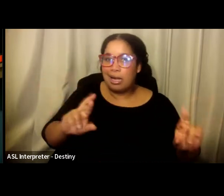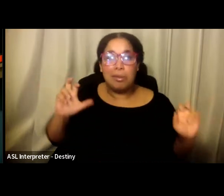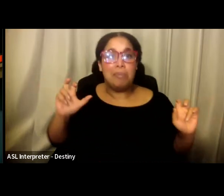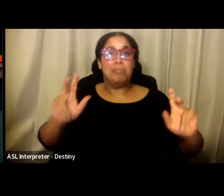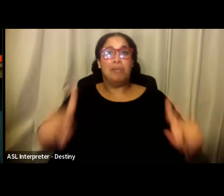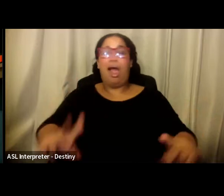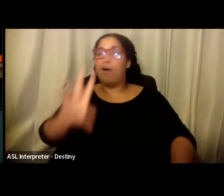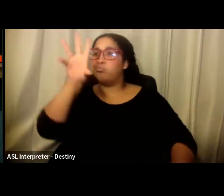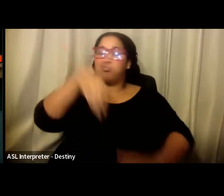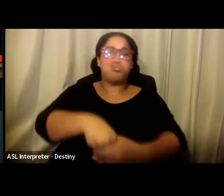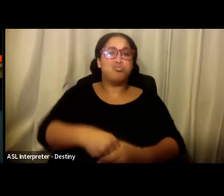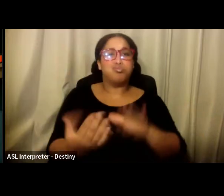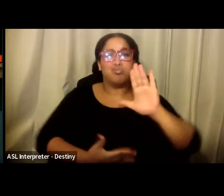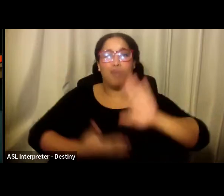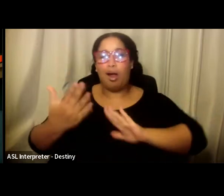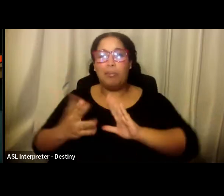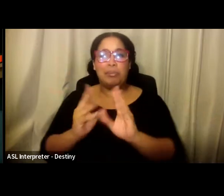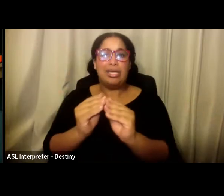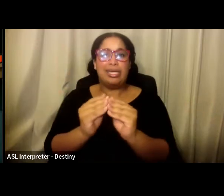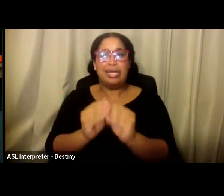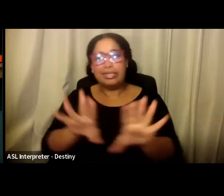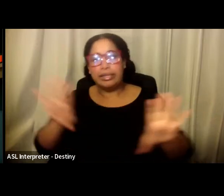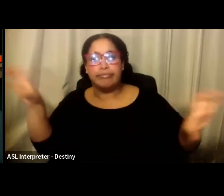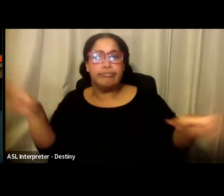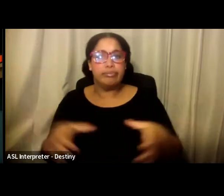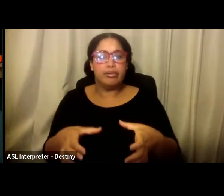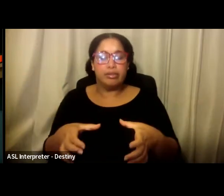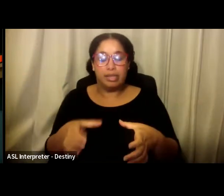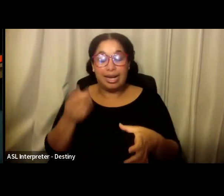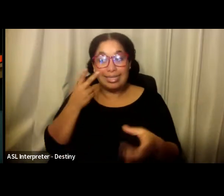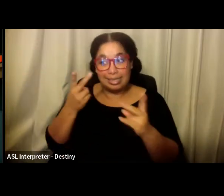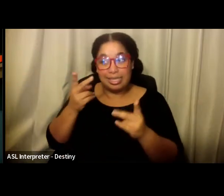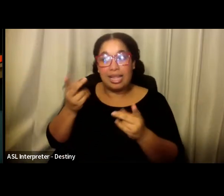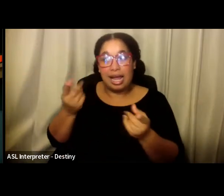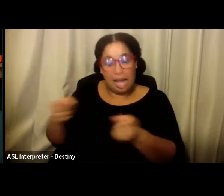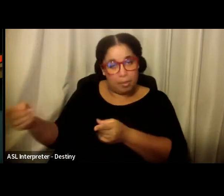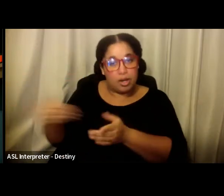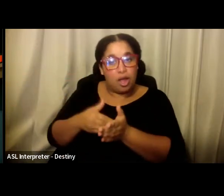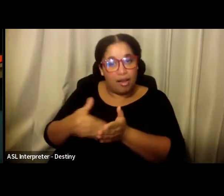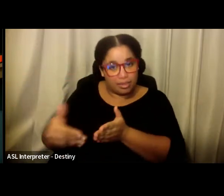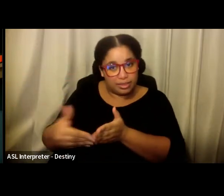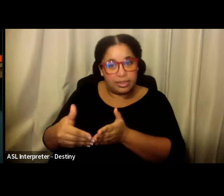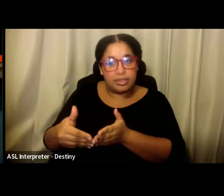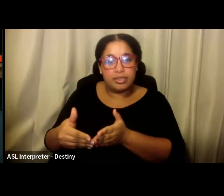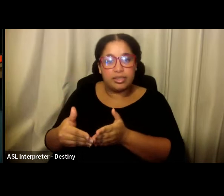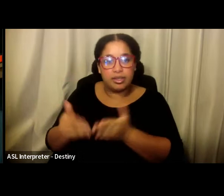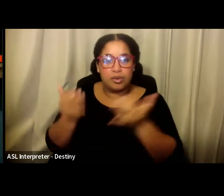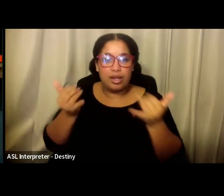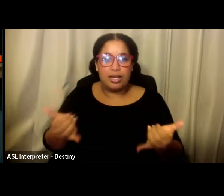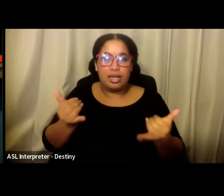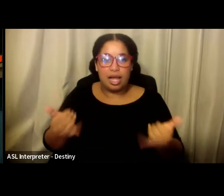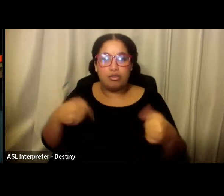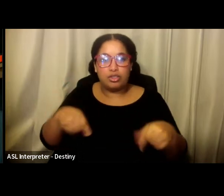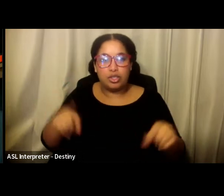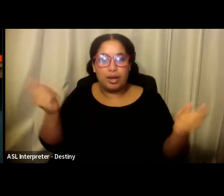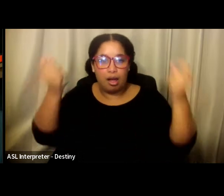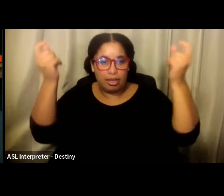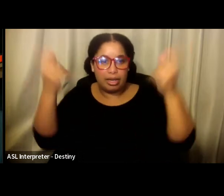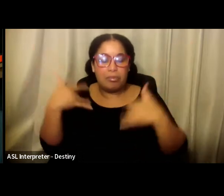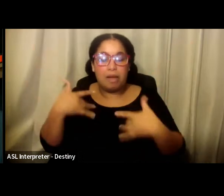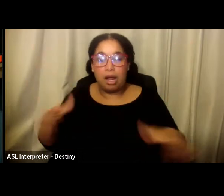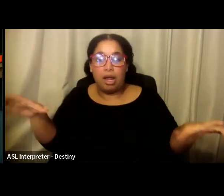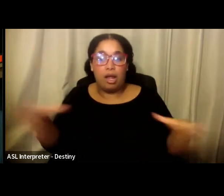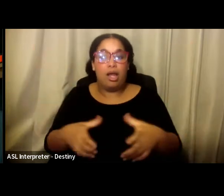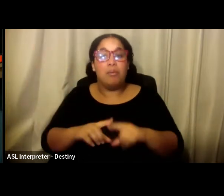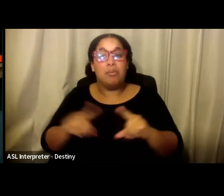in on, in-person meetings or get-togethers, and I see those happening a lot, especially right now during the holiday season. But